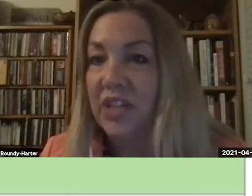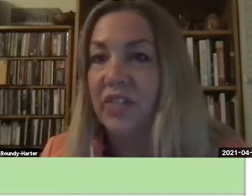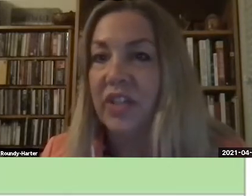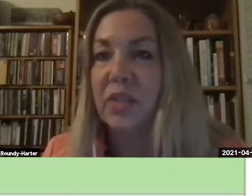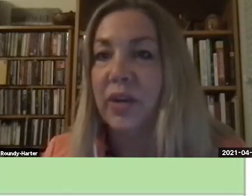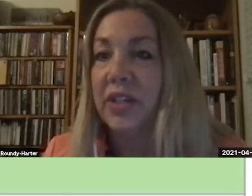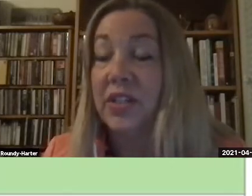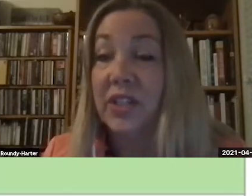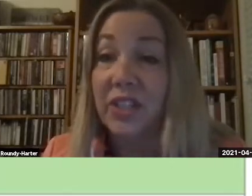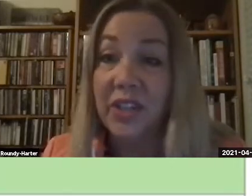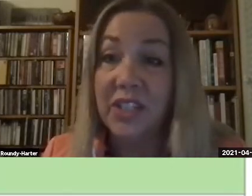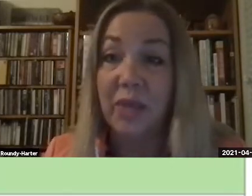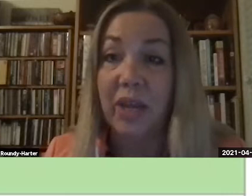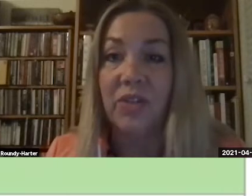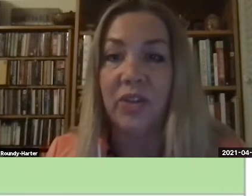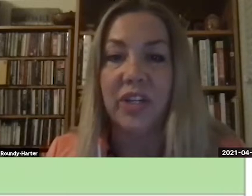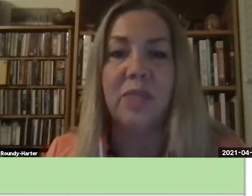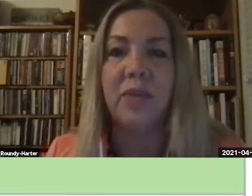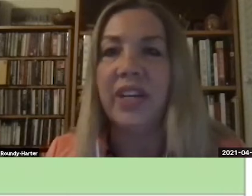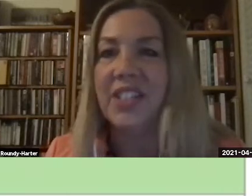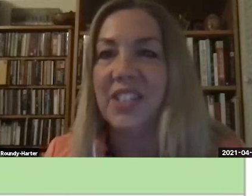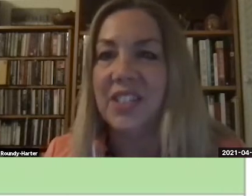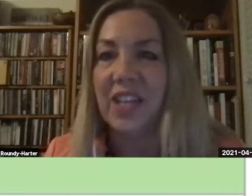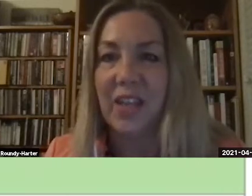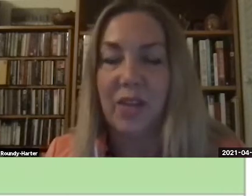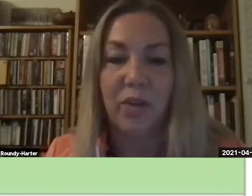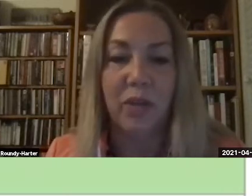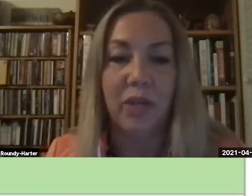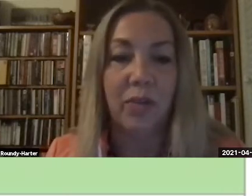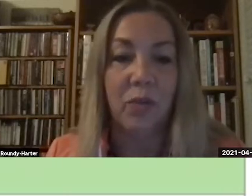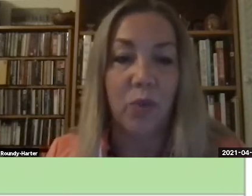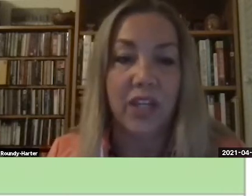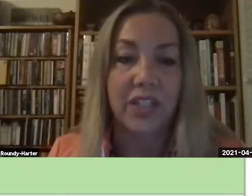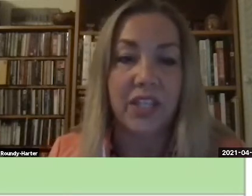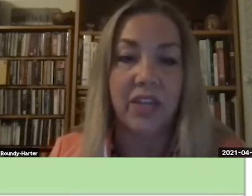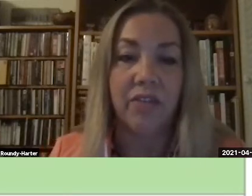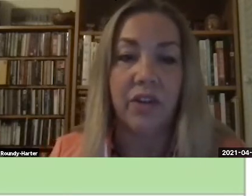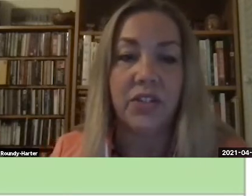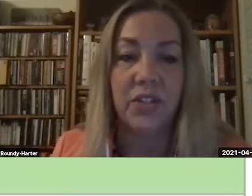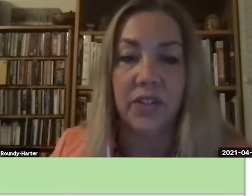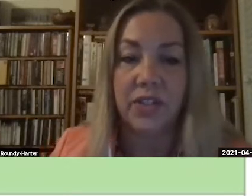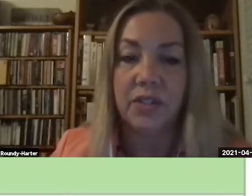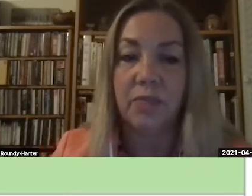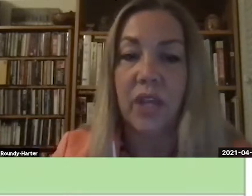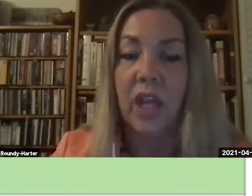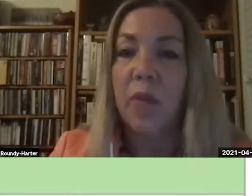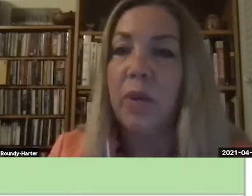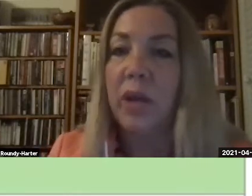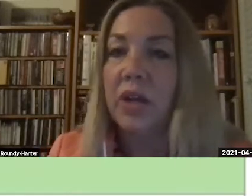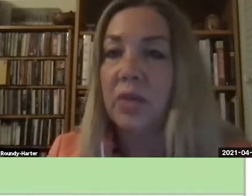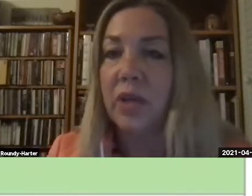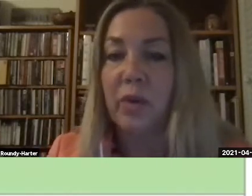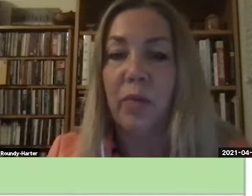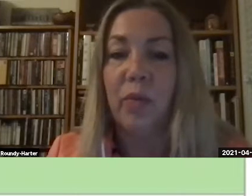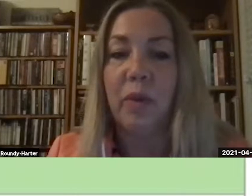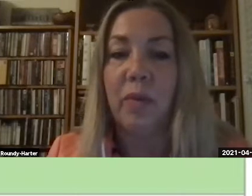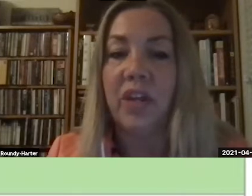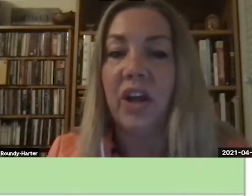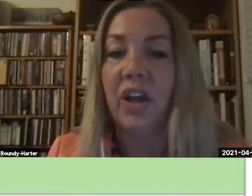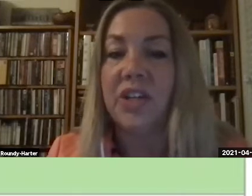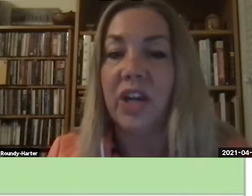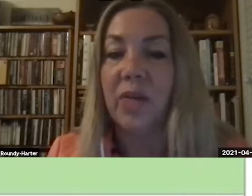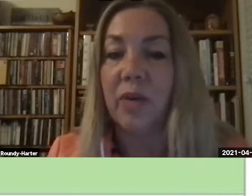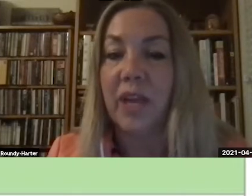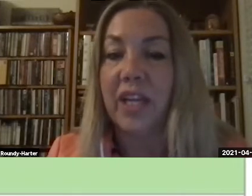whole range of experiences, including some outdoor experiences that could be quite exciting for our students. But we also want to remember